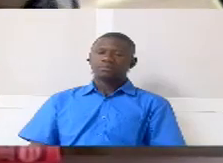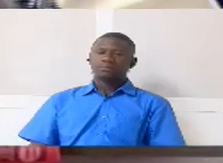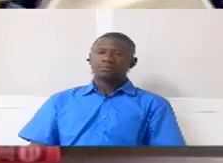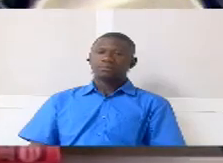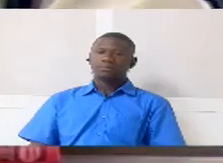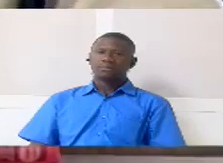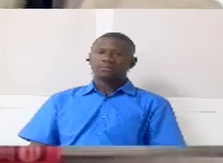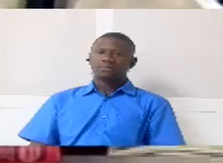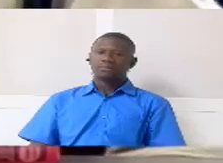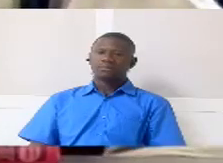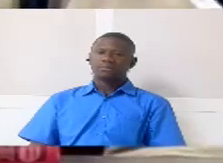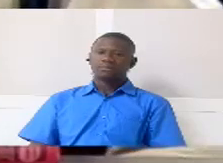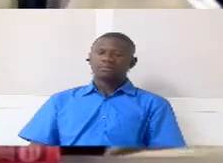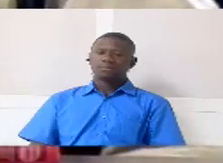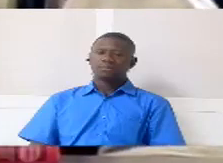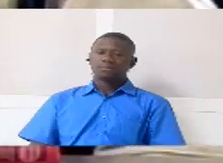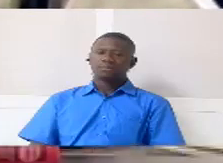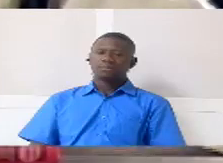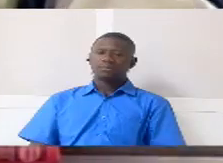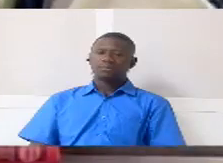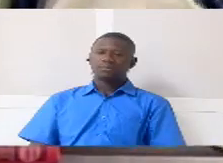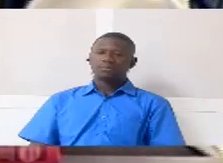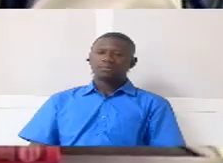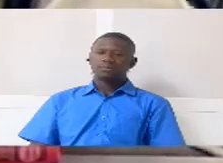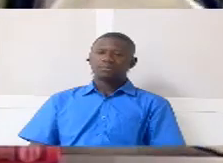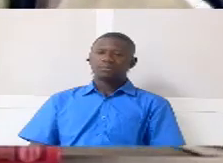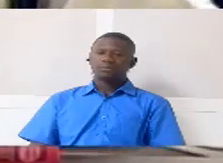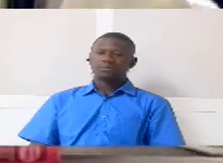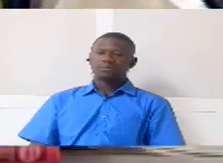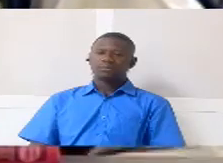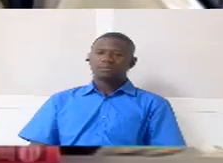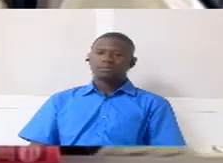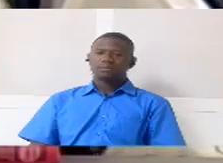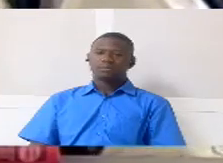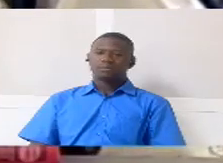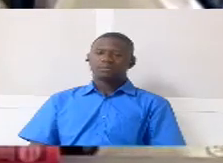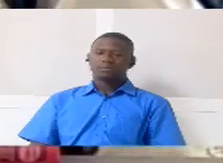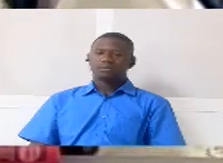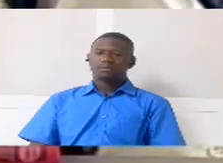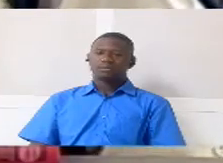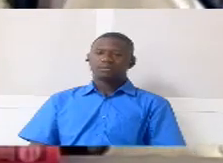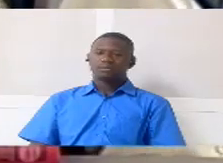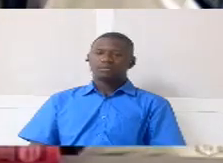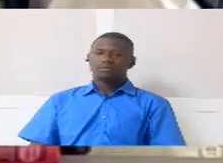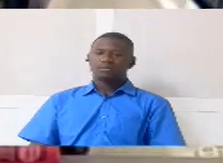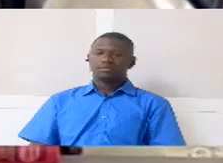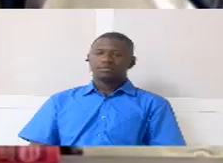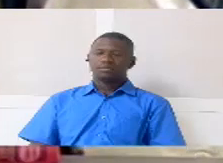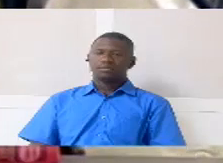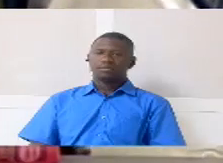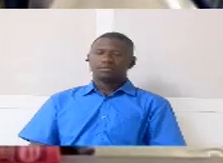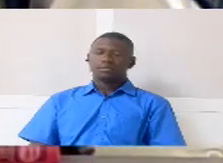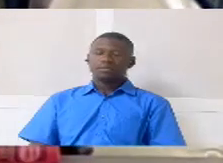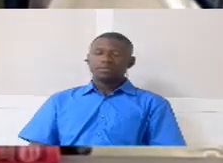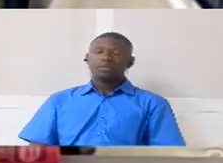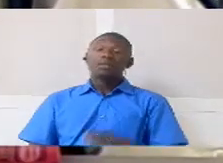ngere ya na fe na ngere ala nyanto li ya balala dron anina adulase ngi nyanya wanya anina ni dia sot la gero. I